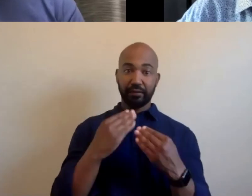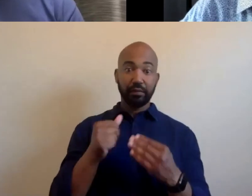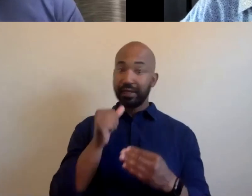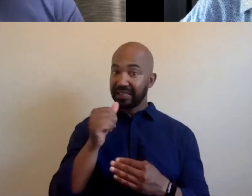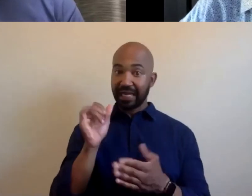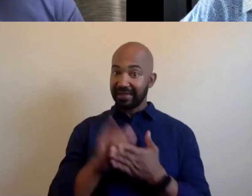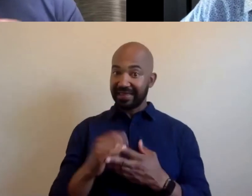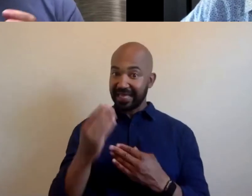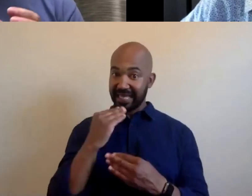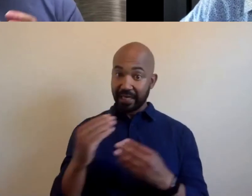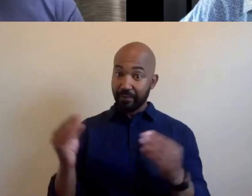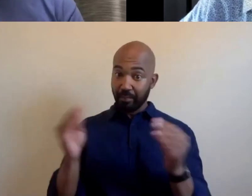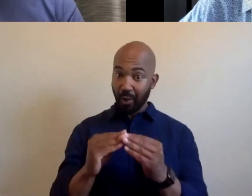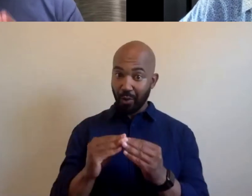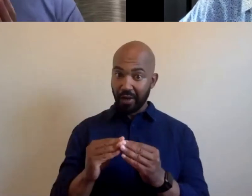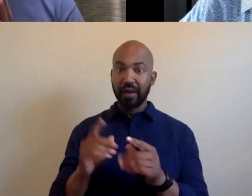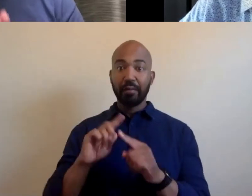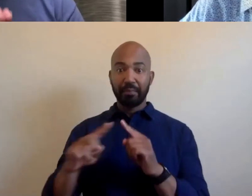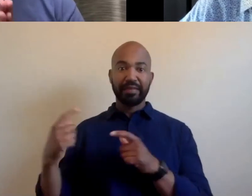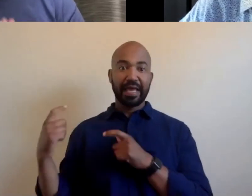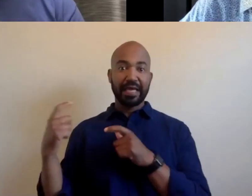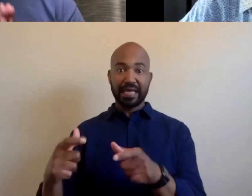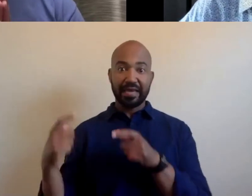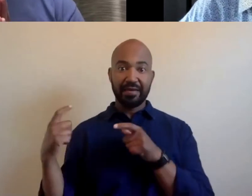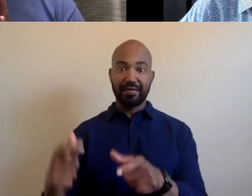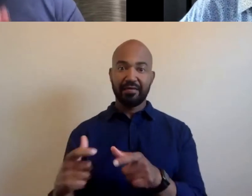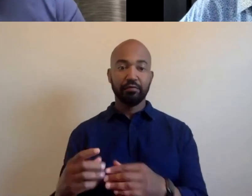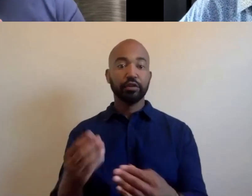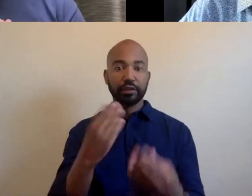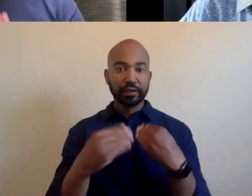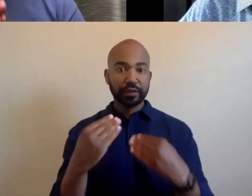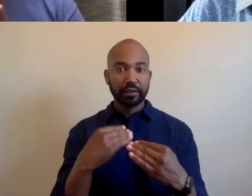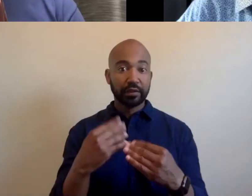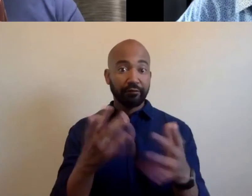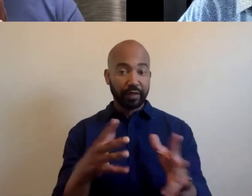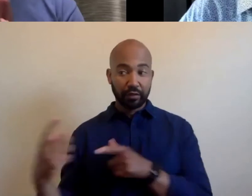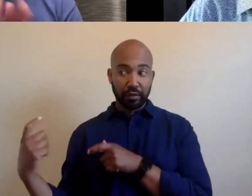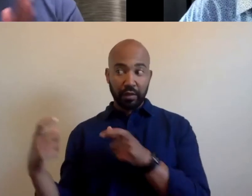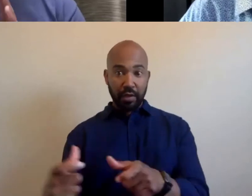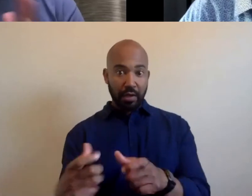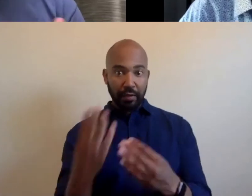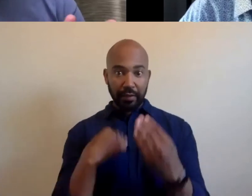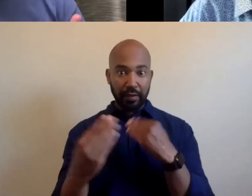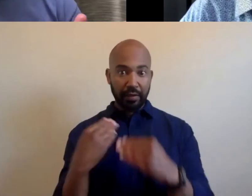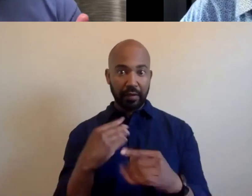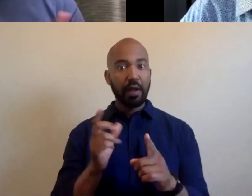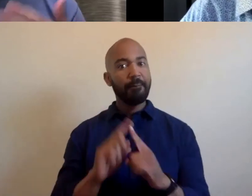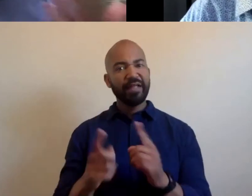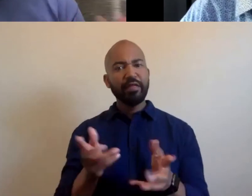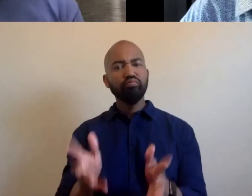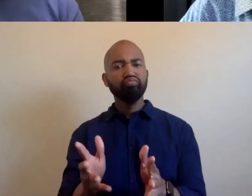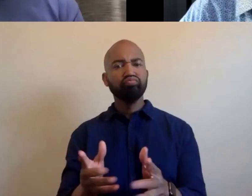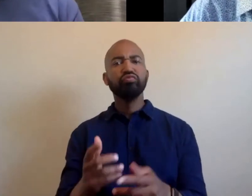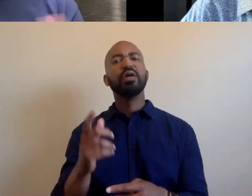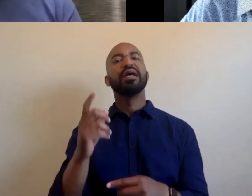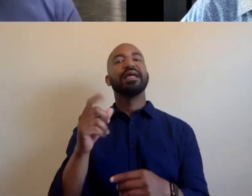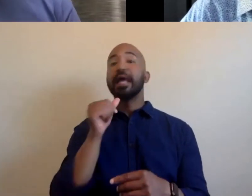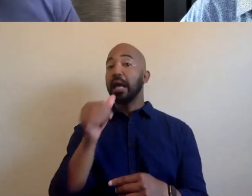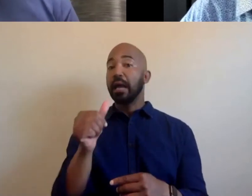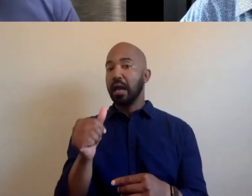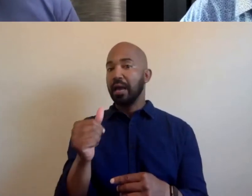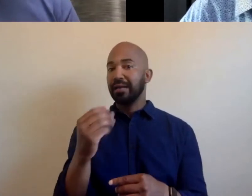more, it's that they enjoy it and are focused on eating and the quality of eating with